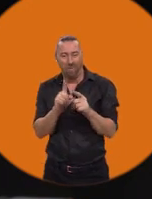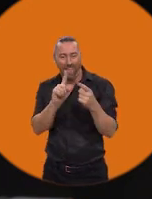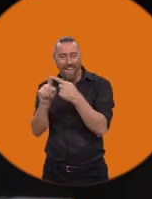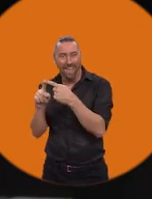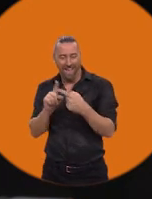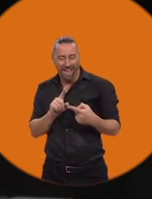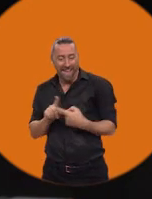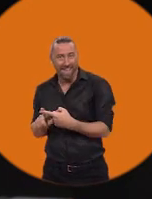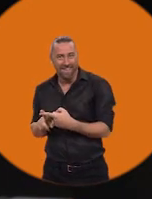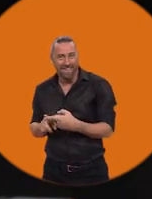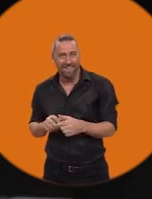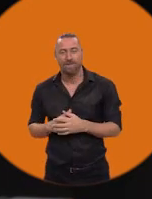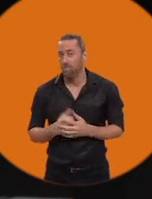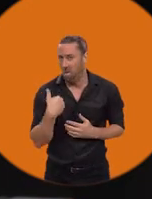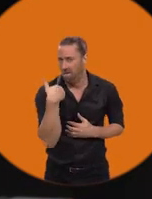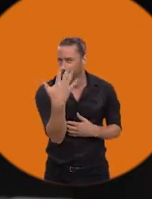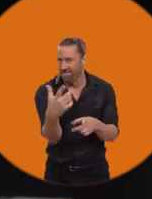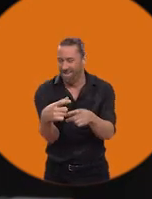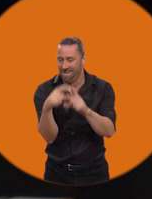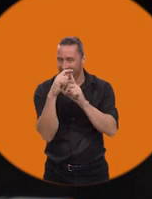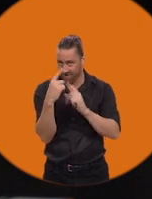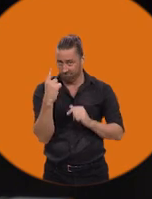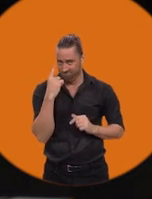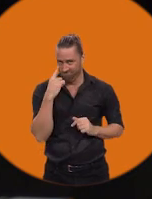words. Let's see if you can do a tricky one.